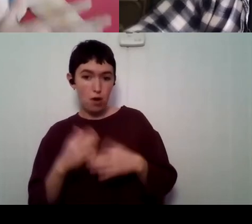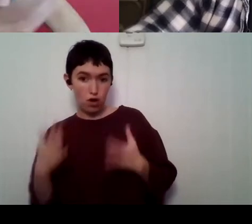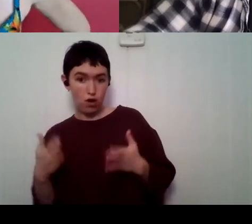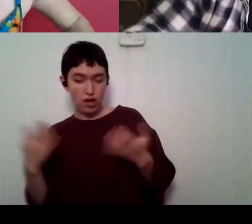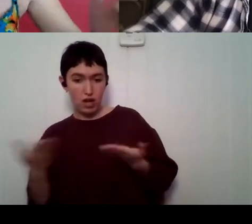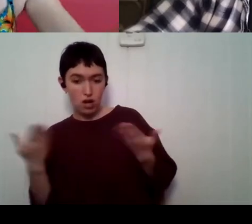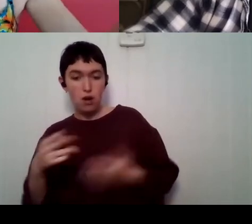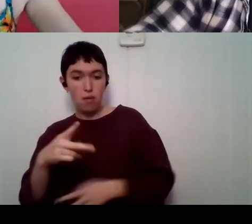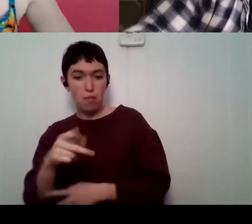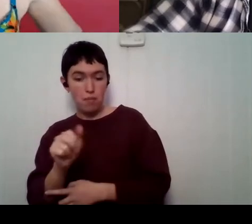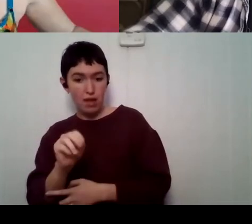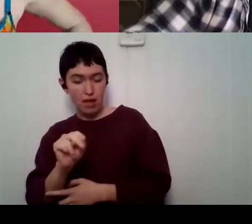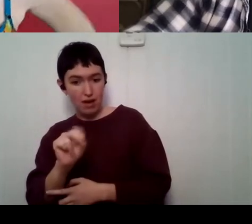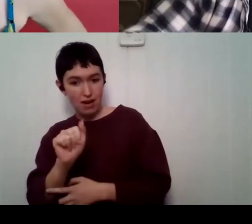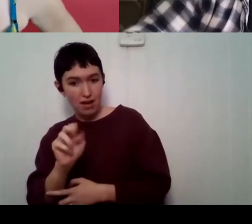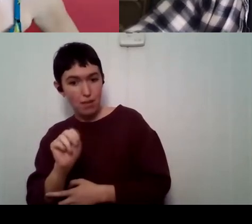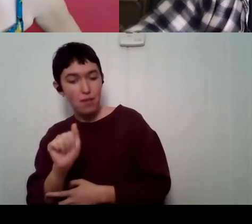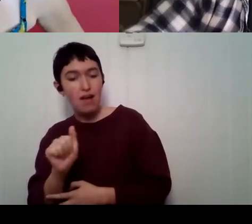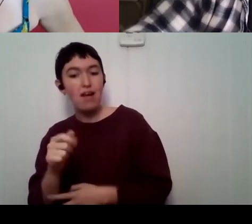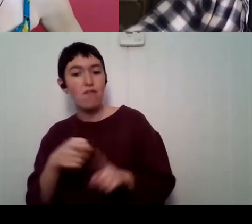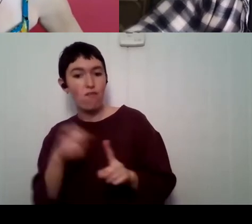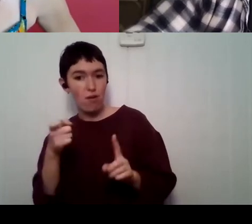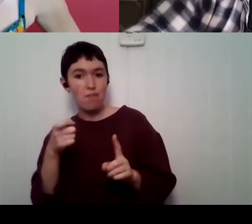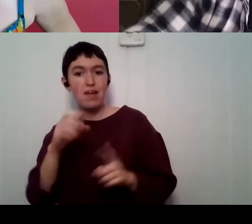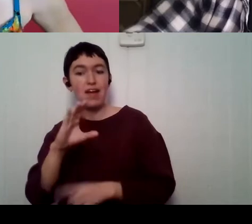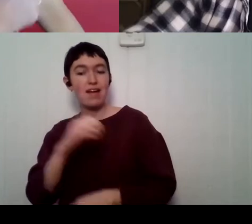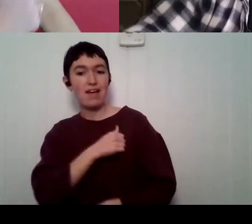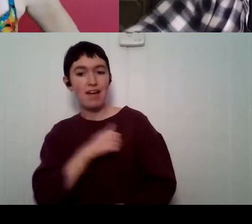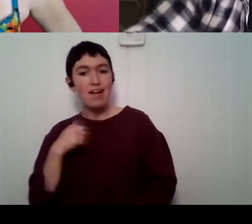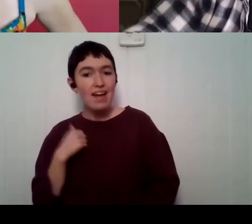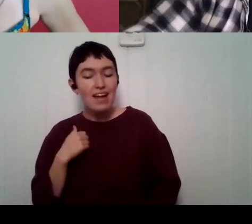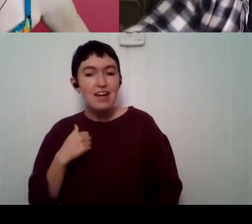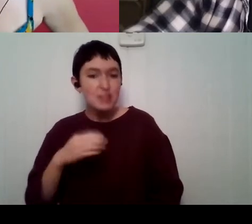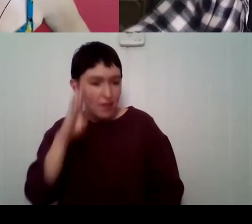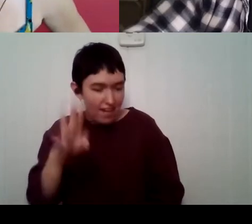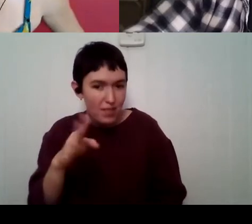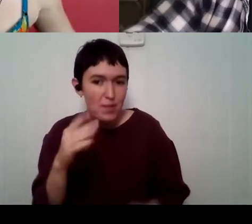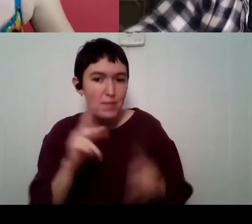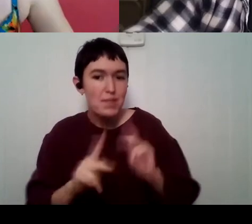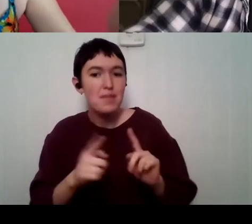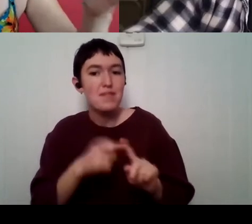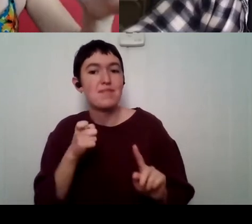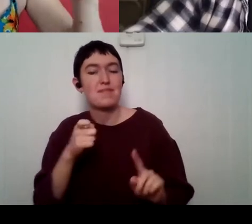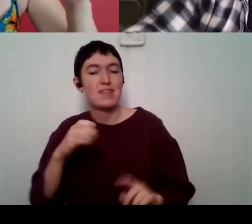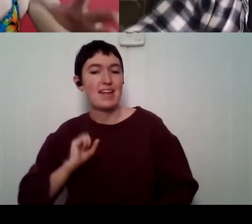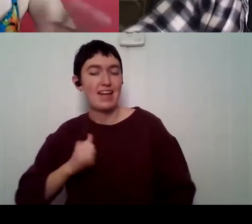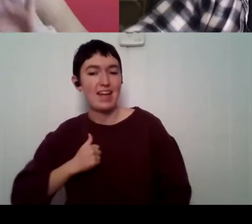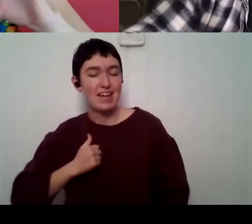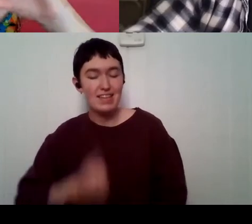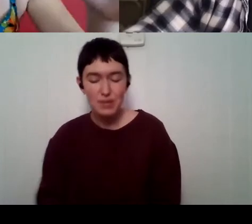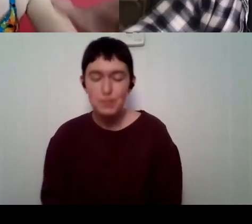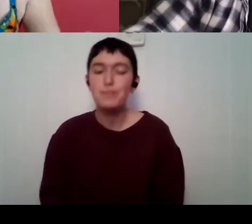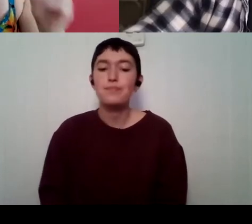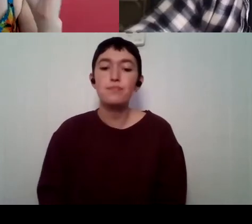ago was Canadian. He was French Canadian. So awesome. Thank you. Okay, so I'm just going to give you a quick, I have a